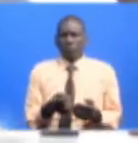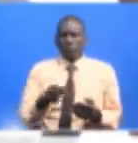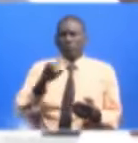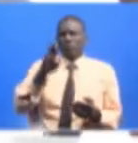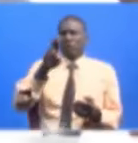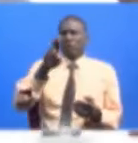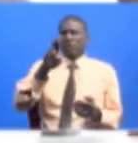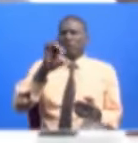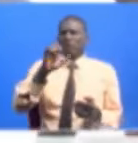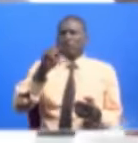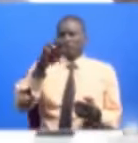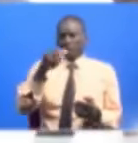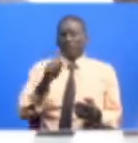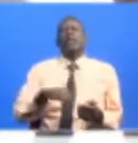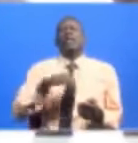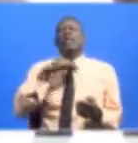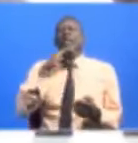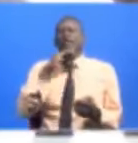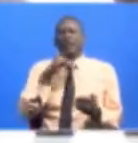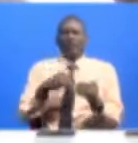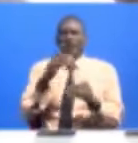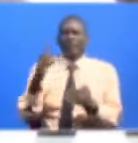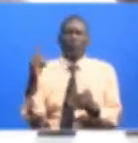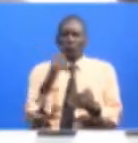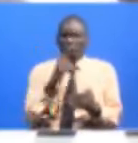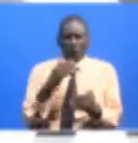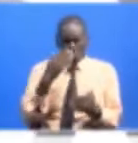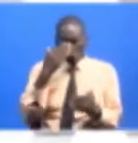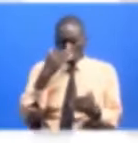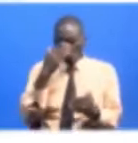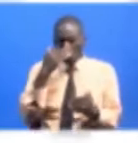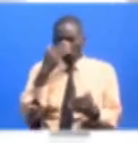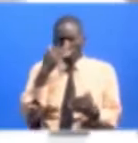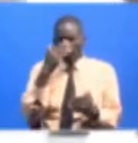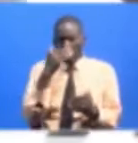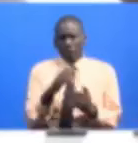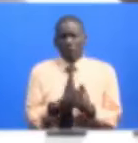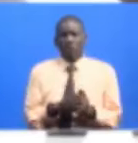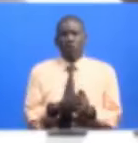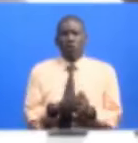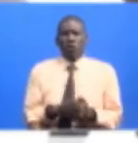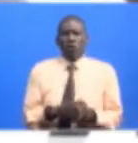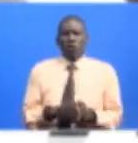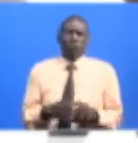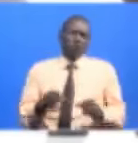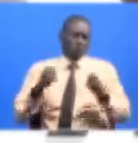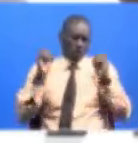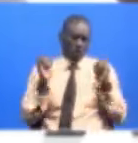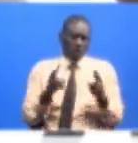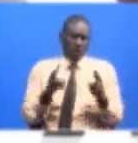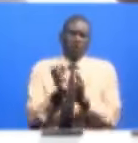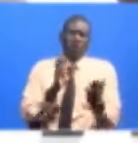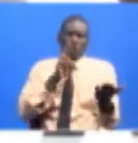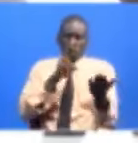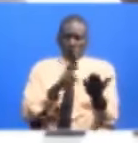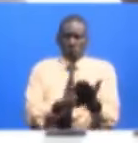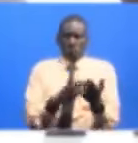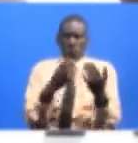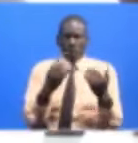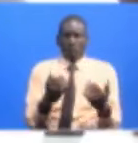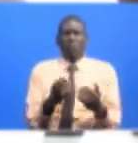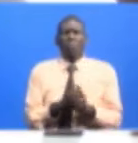Rita died of severe pneumonia. Satisfied with the results, we are